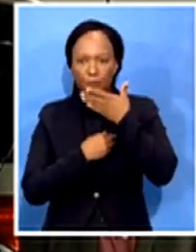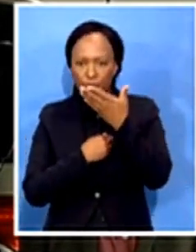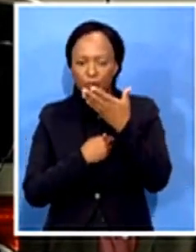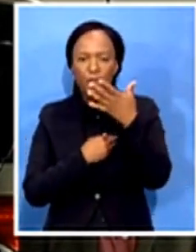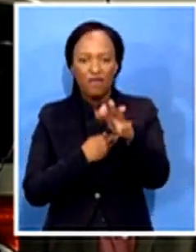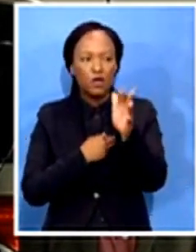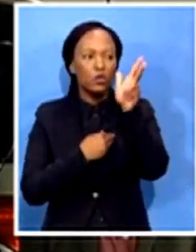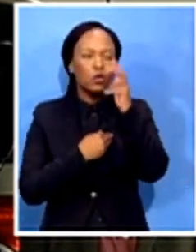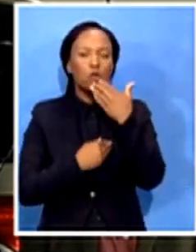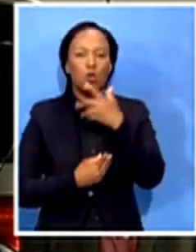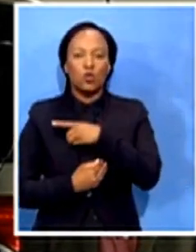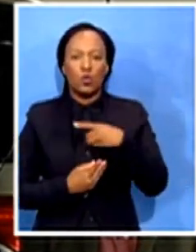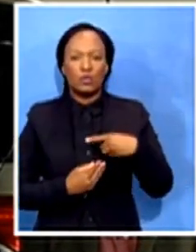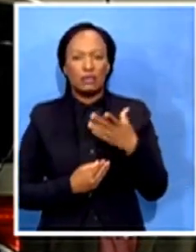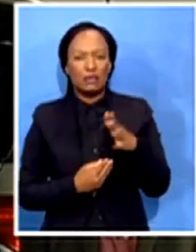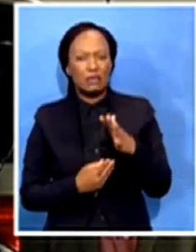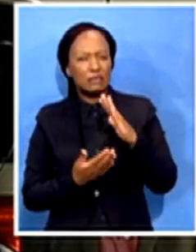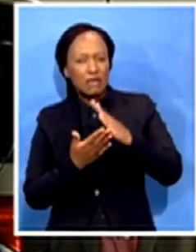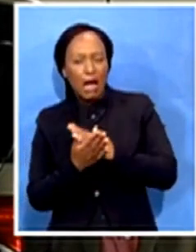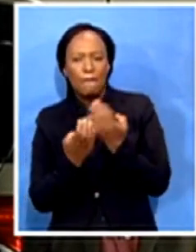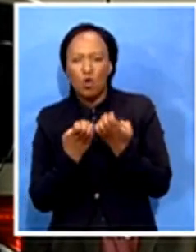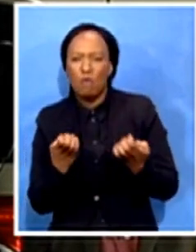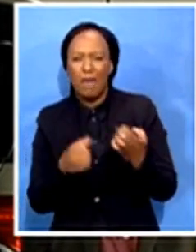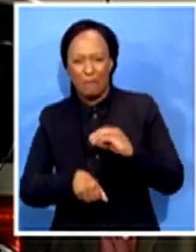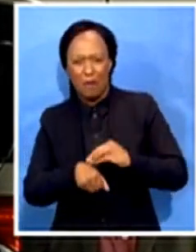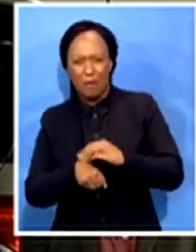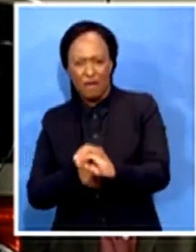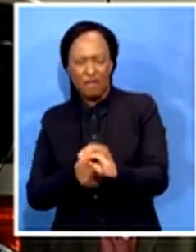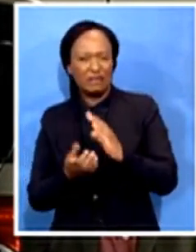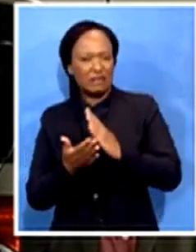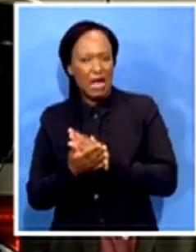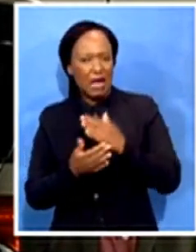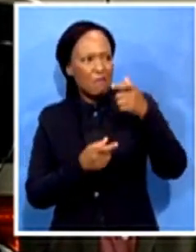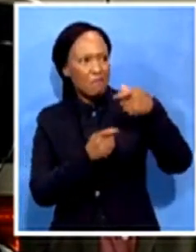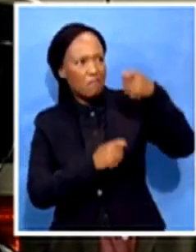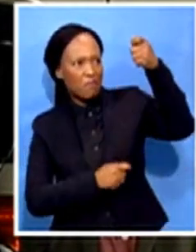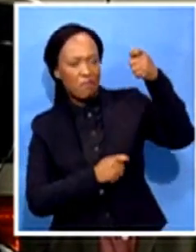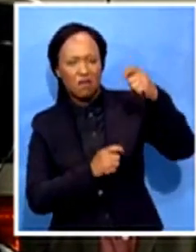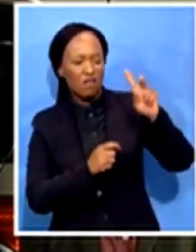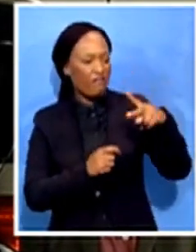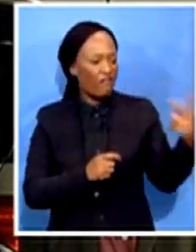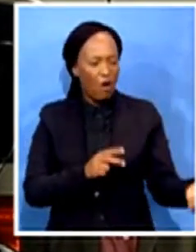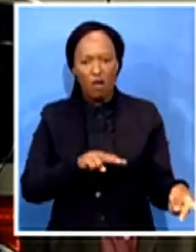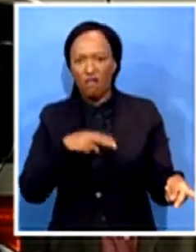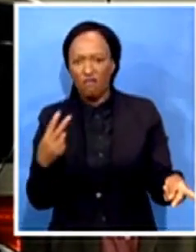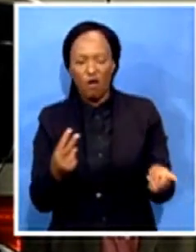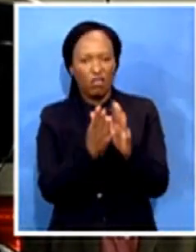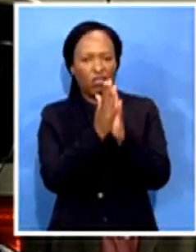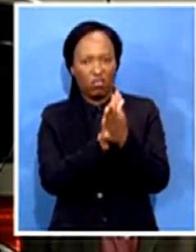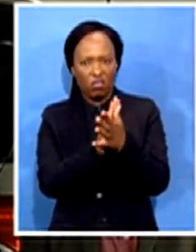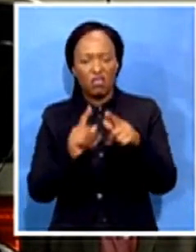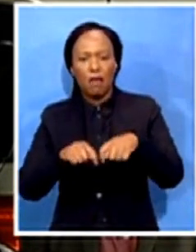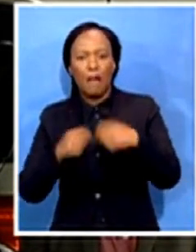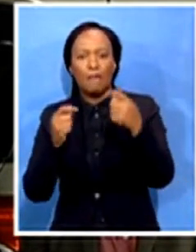over, possibly injuring people. Not enough hands on deck. Not enough hands on deck to look